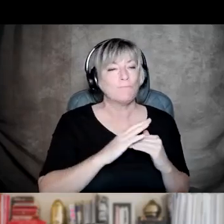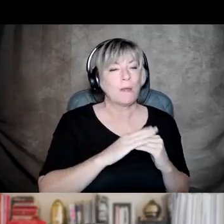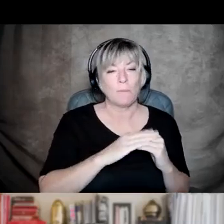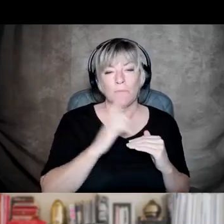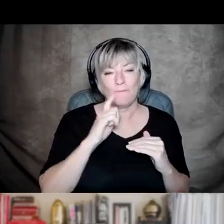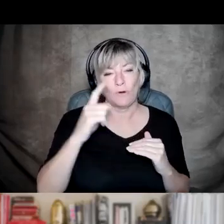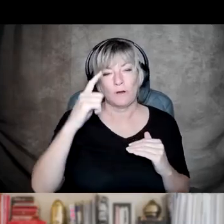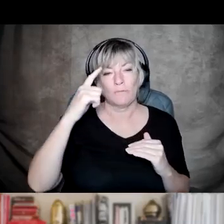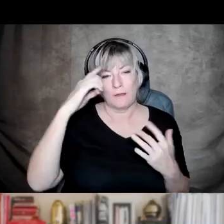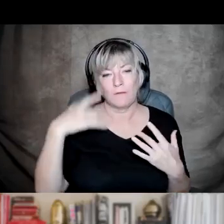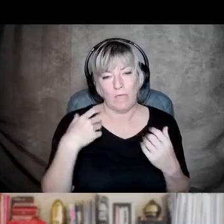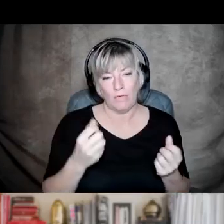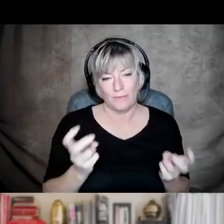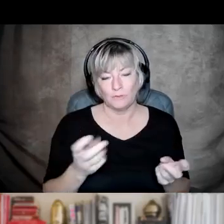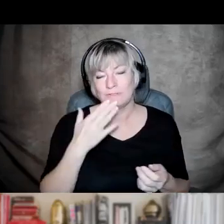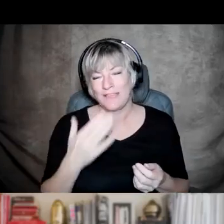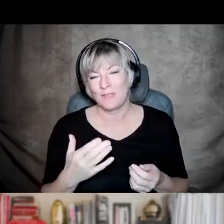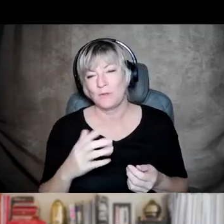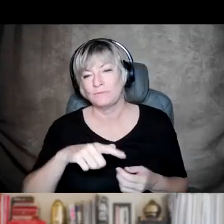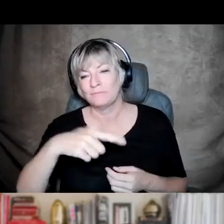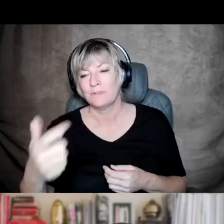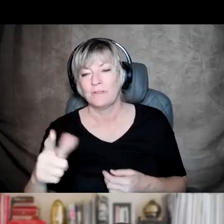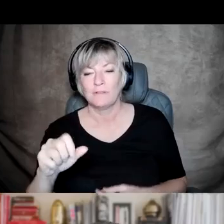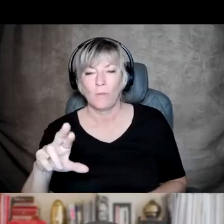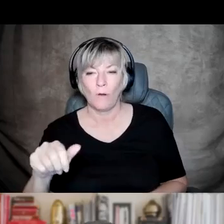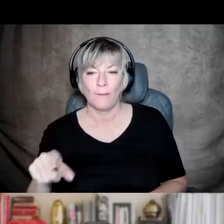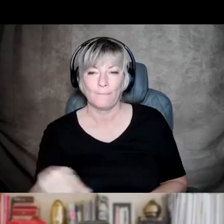think that's fantastic. Thanks, Sanvi. I'll pass it back to you, Laura.